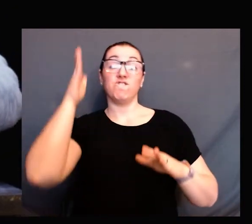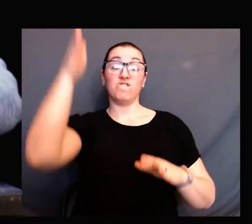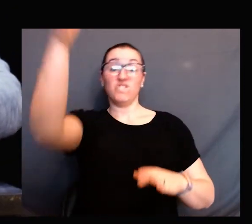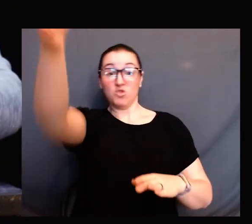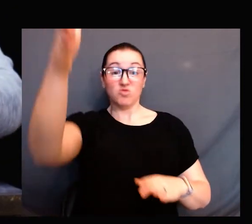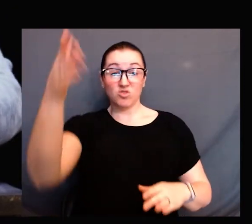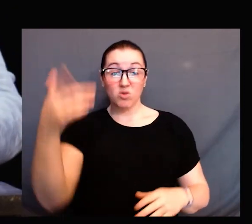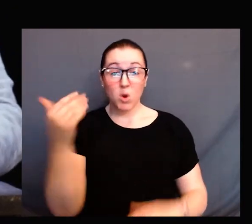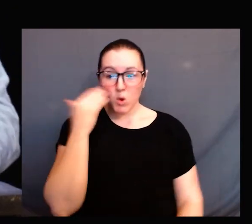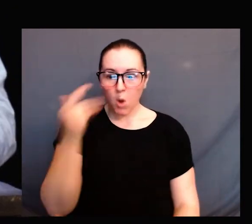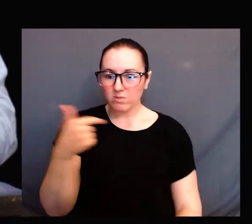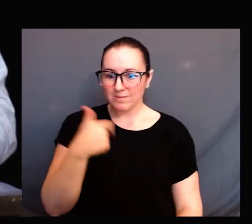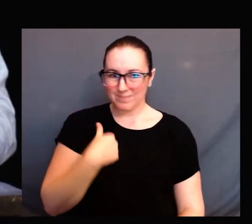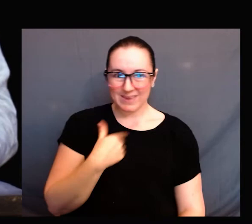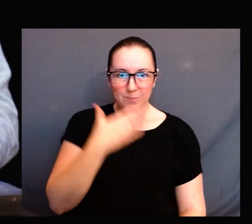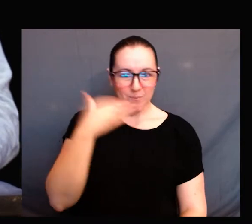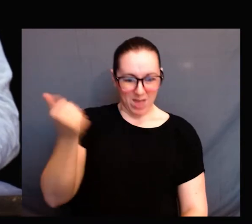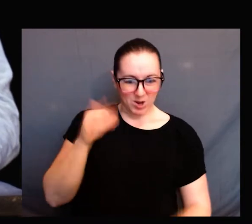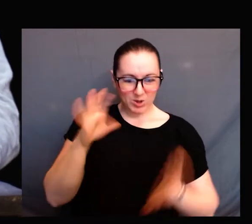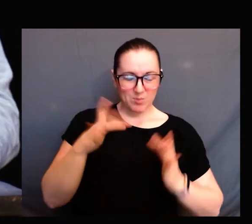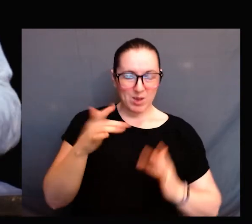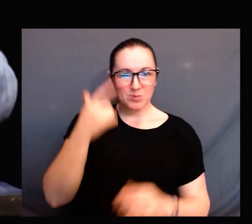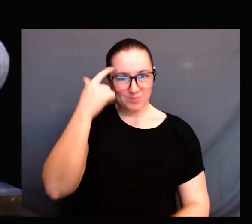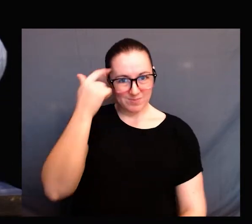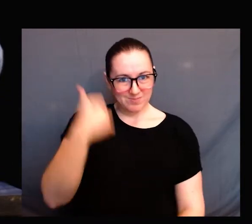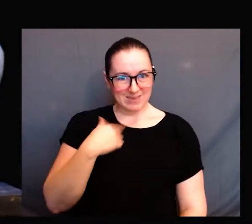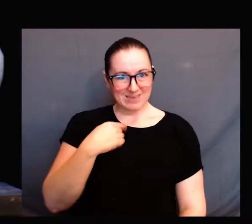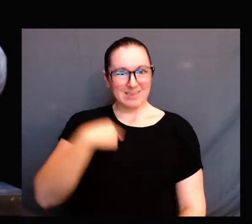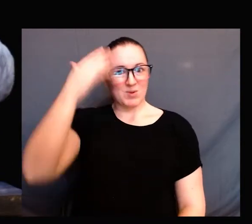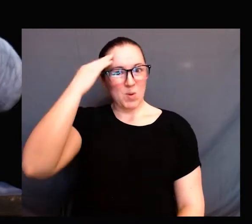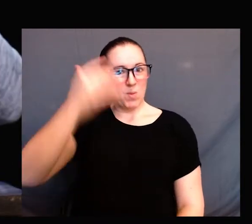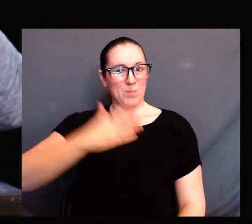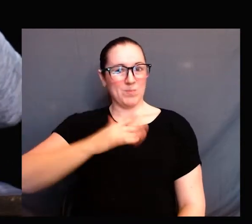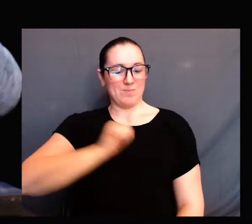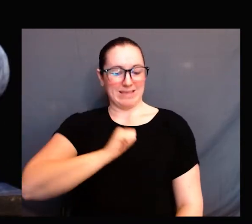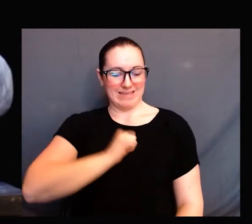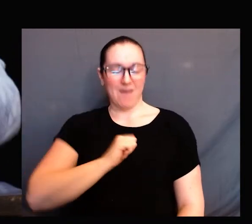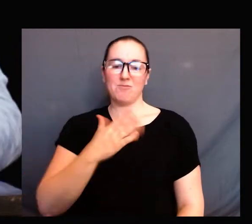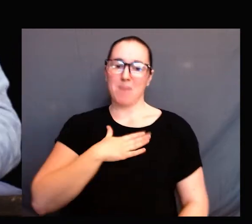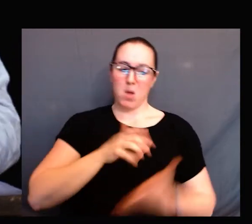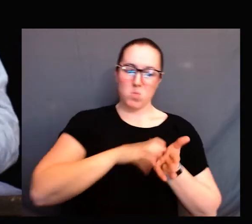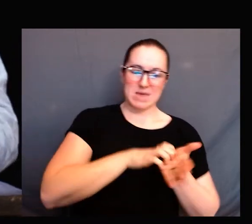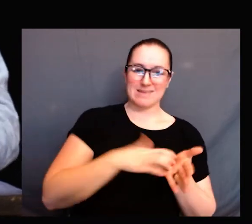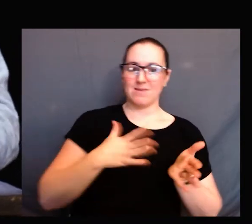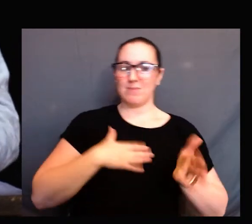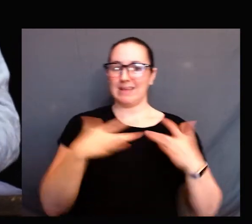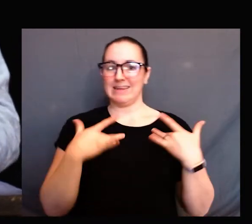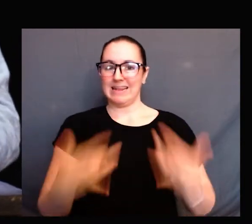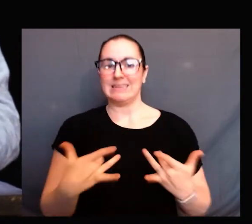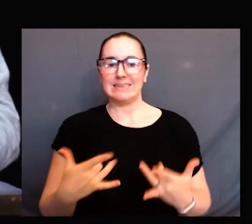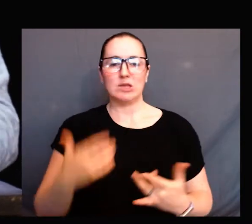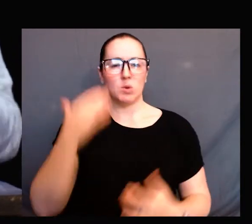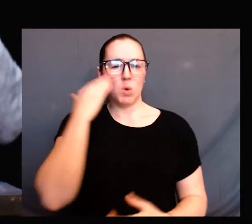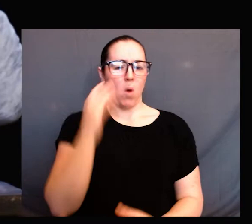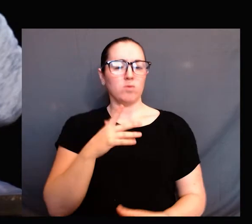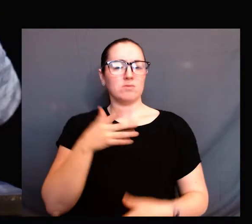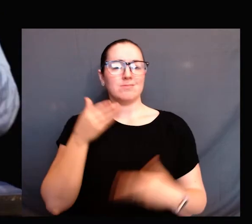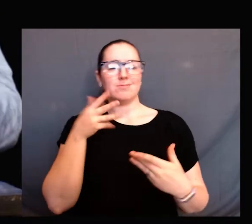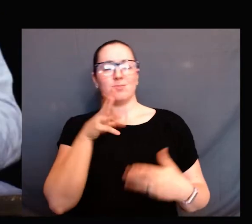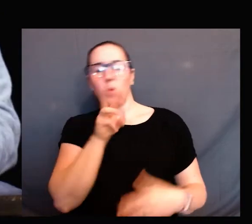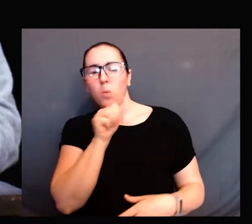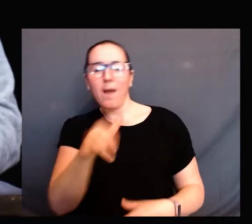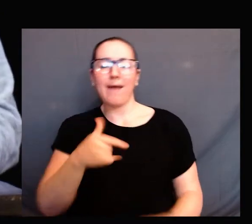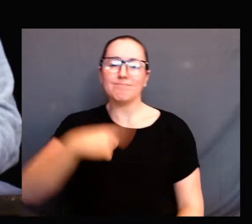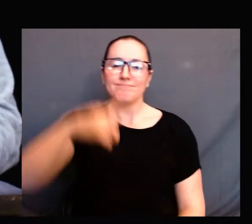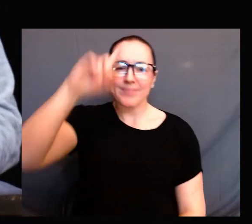me better than I know myself, that knows my weaknesses, that knows my tendencies, that knows the way